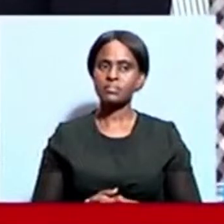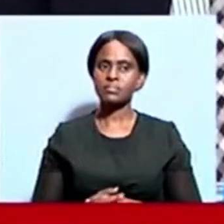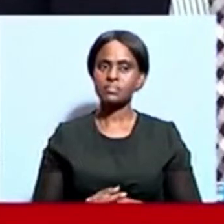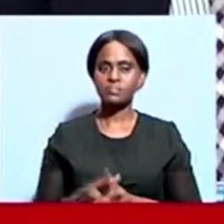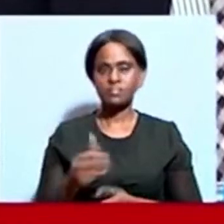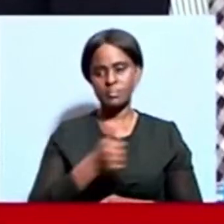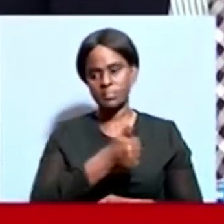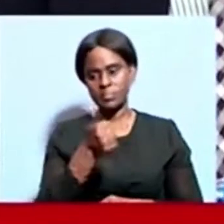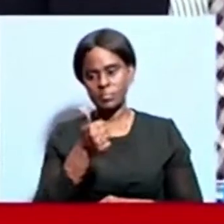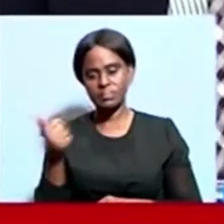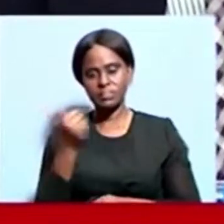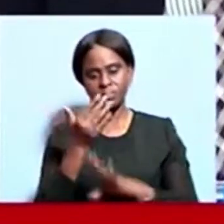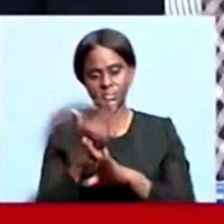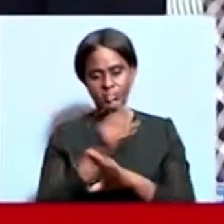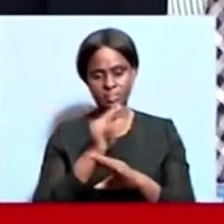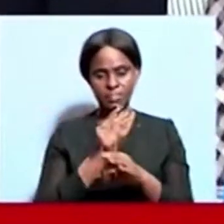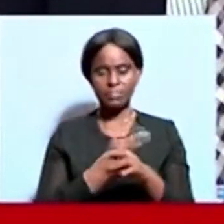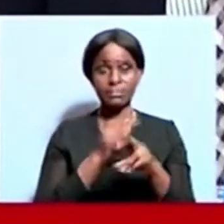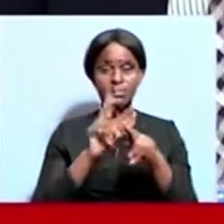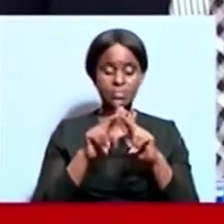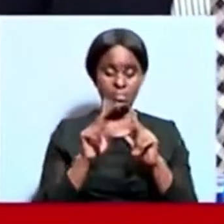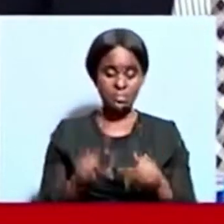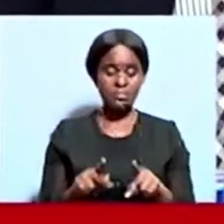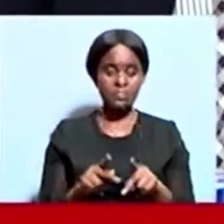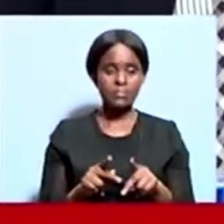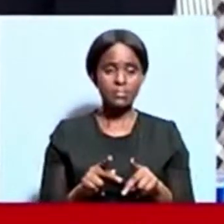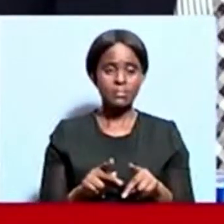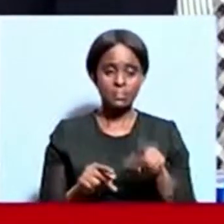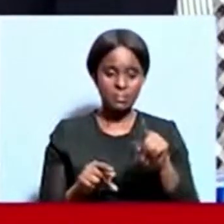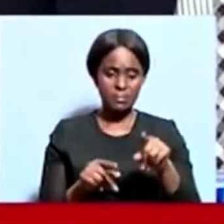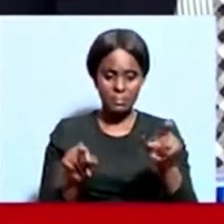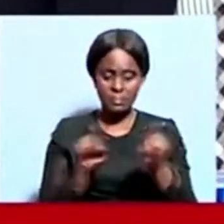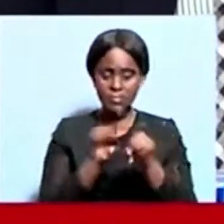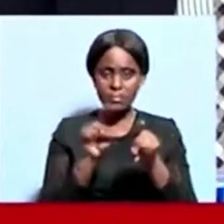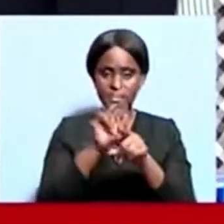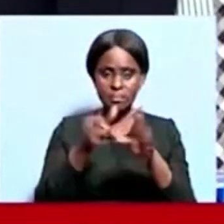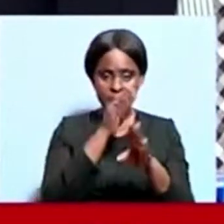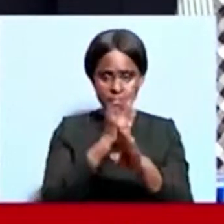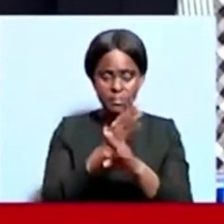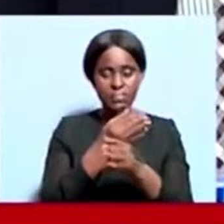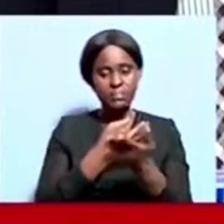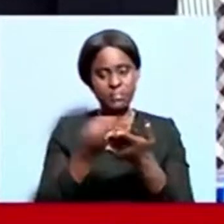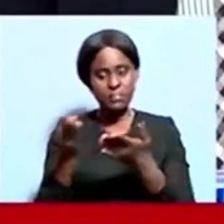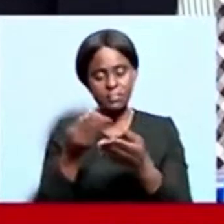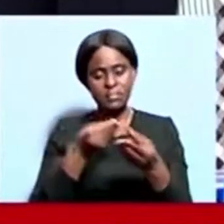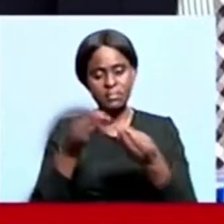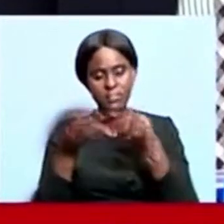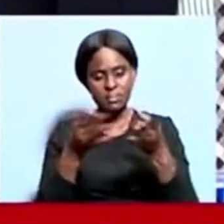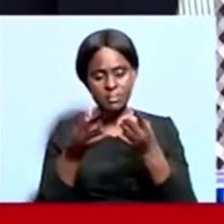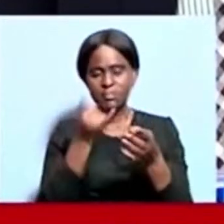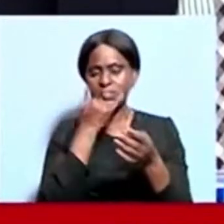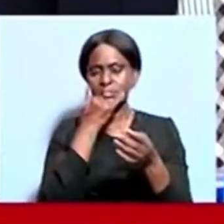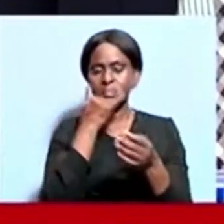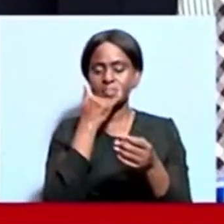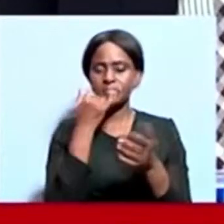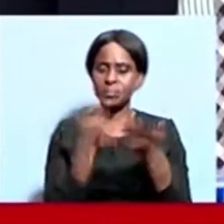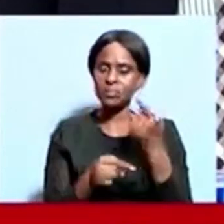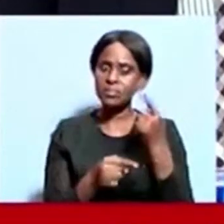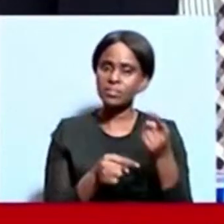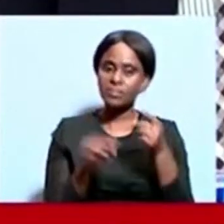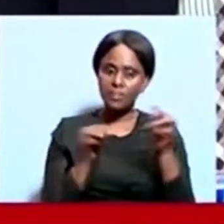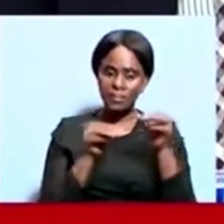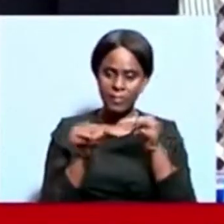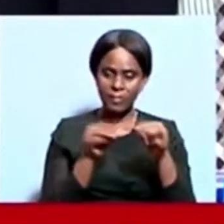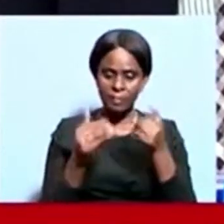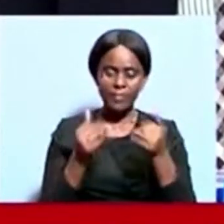Another query before us, Chair, is also relating to failure to spend. Cause of query: